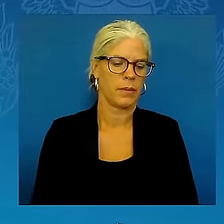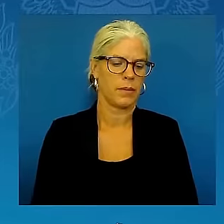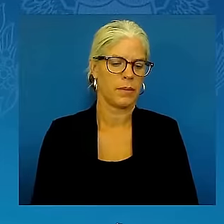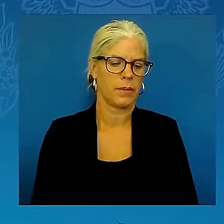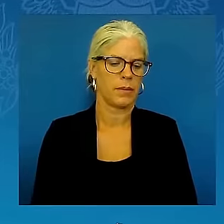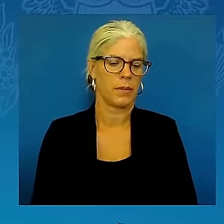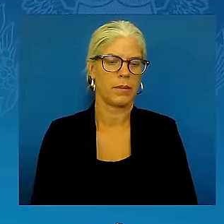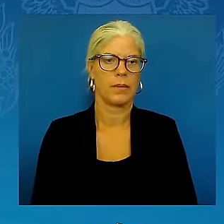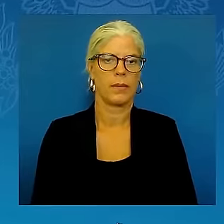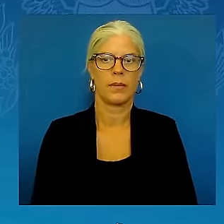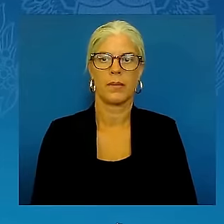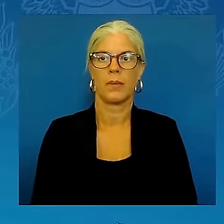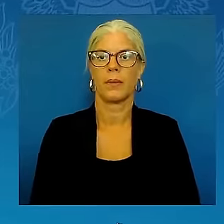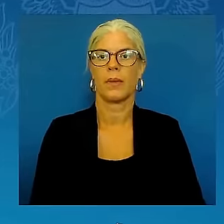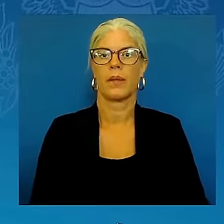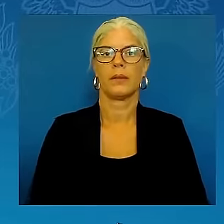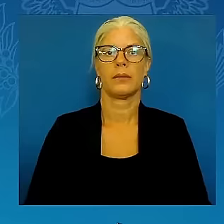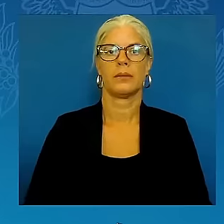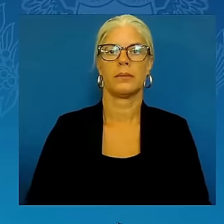Ladies and gentlemen,